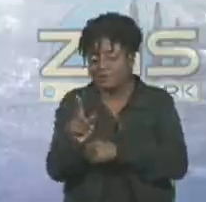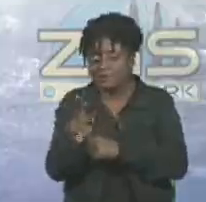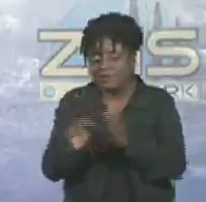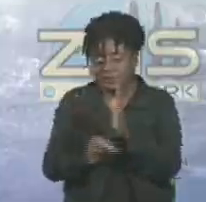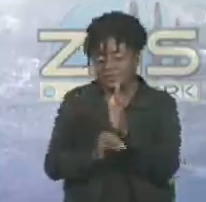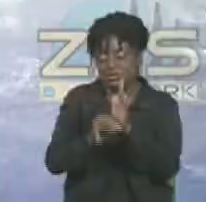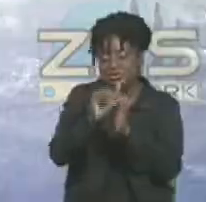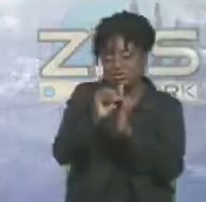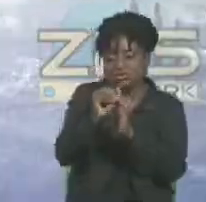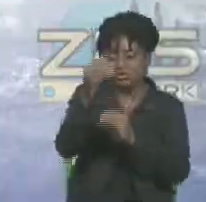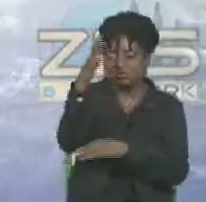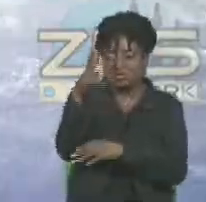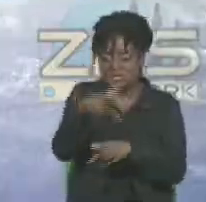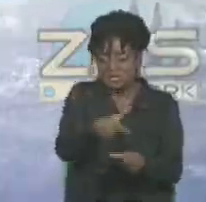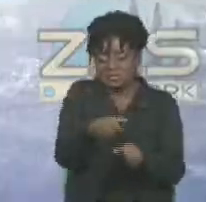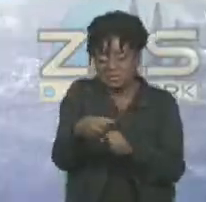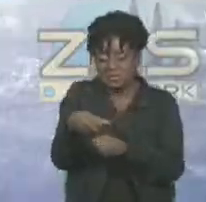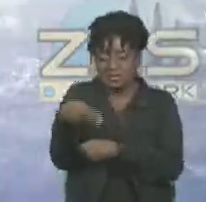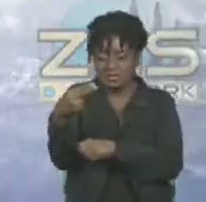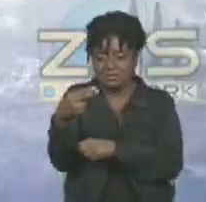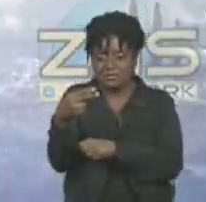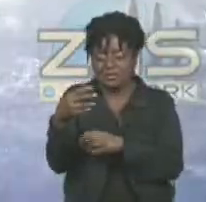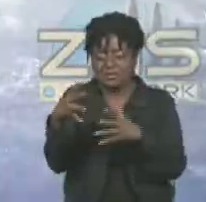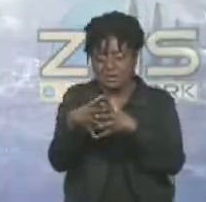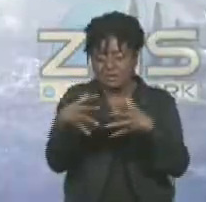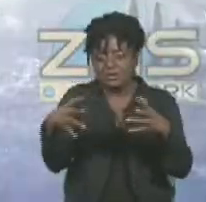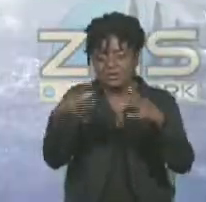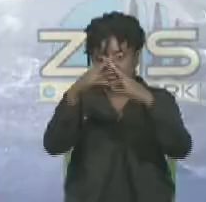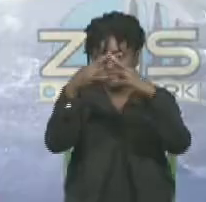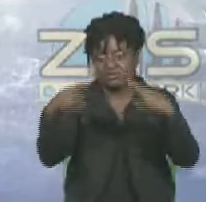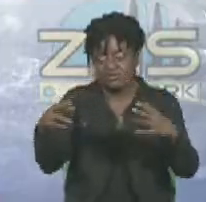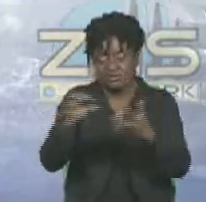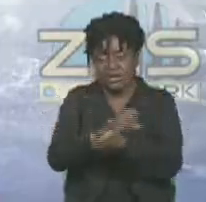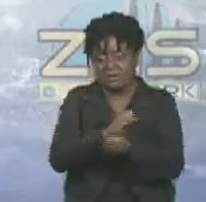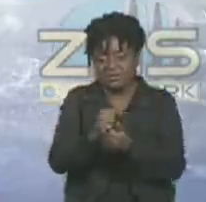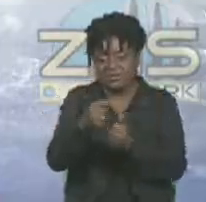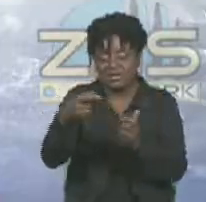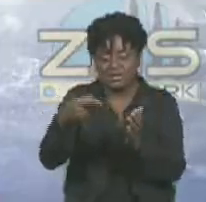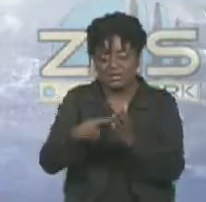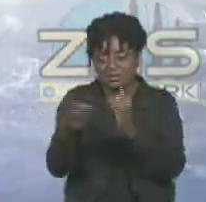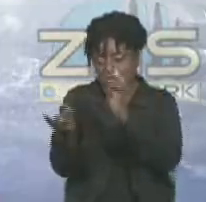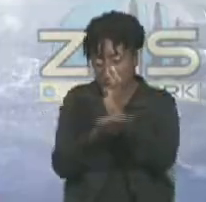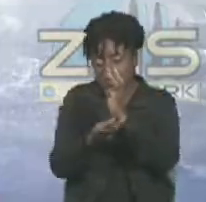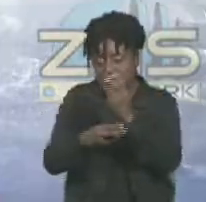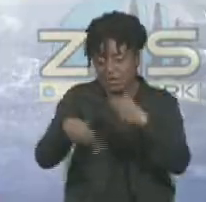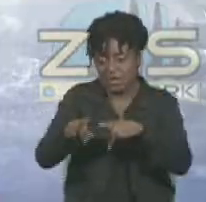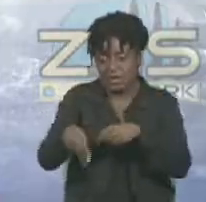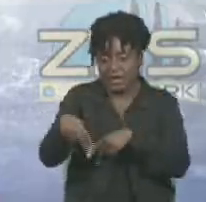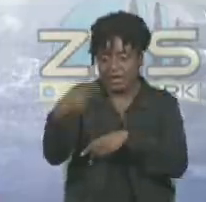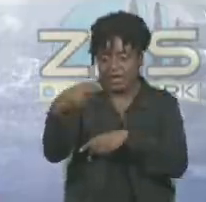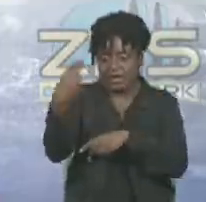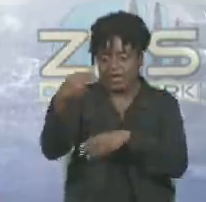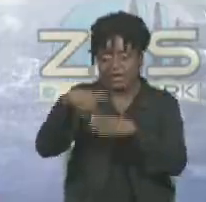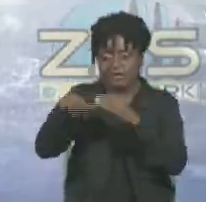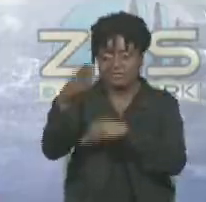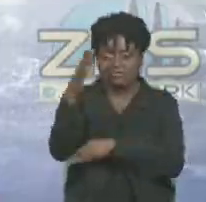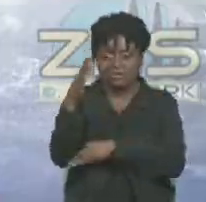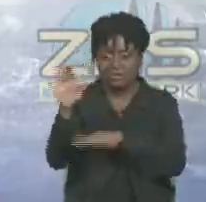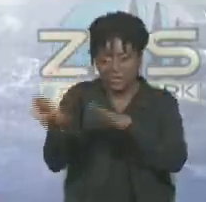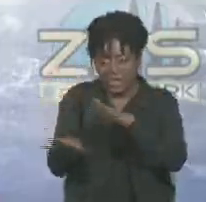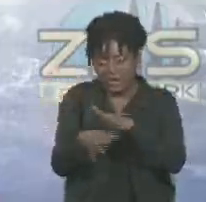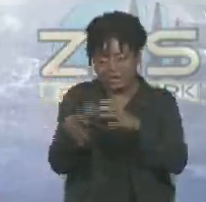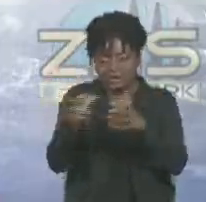from the ground, extensive roof damage, and this piece of plywood even went high into this tree. But under this damaged roof, we found